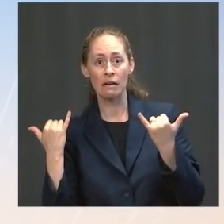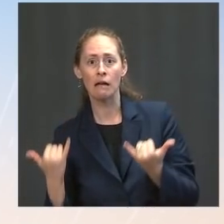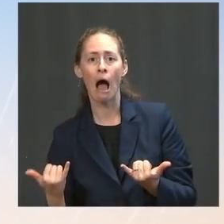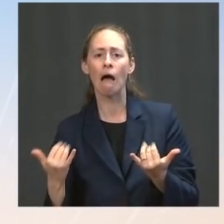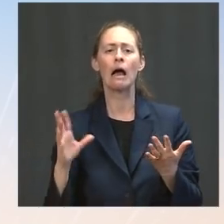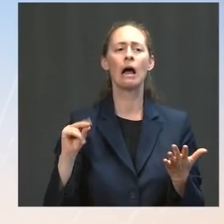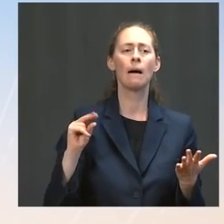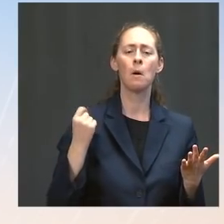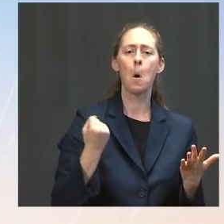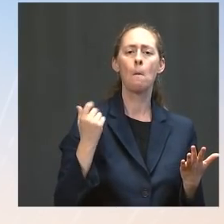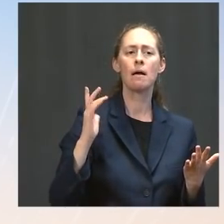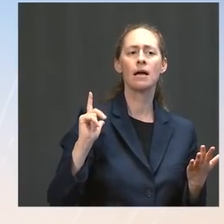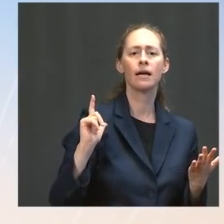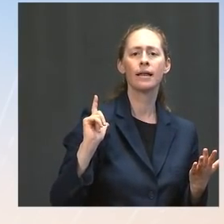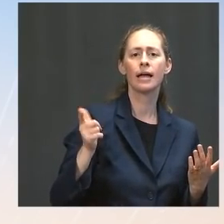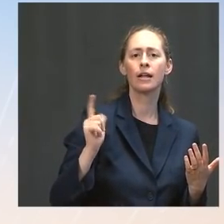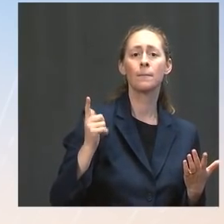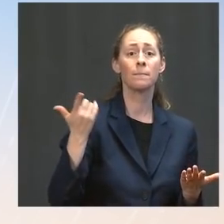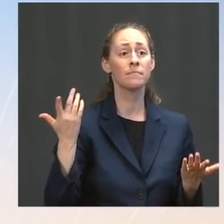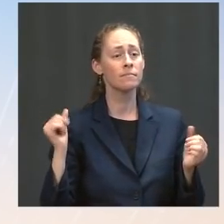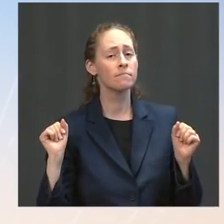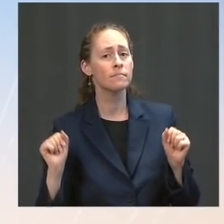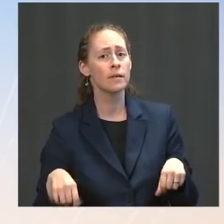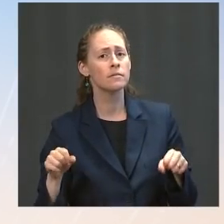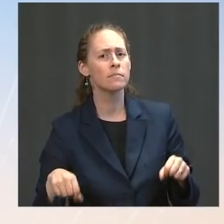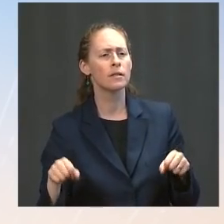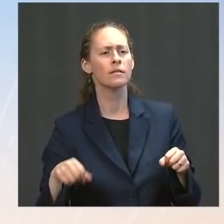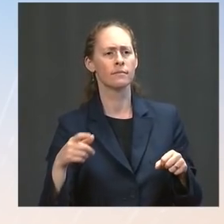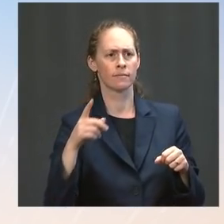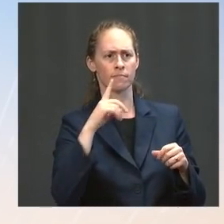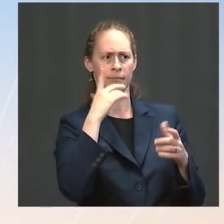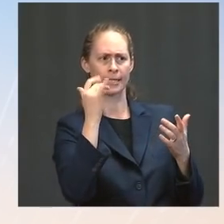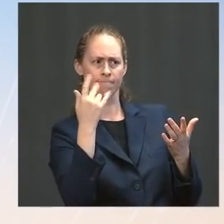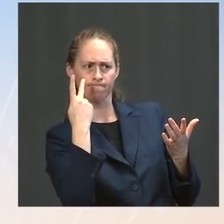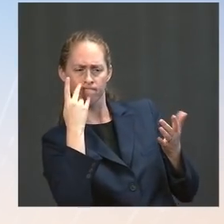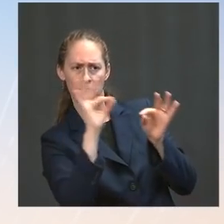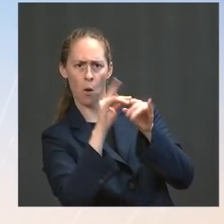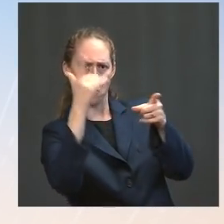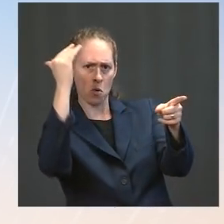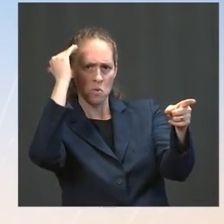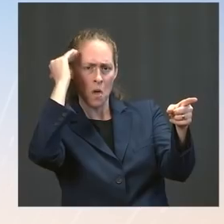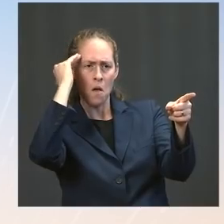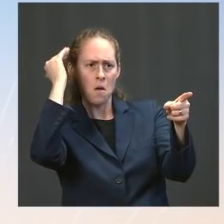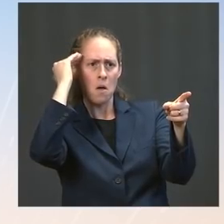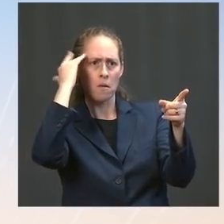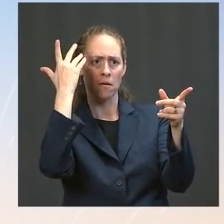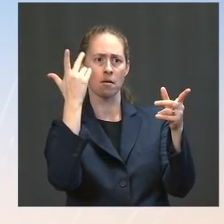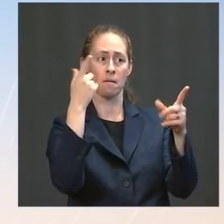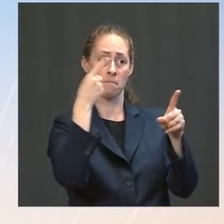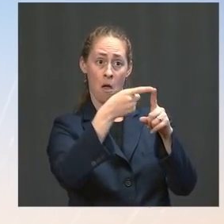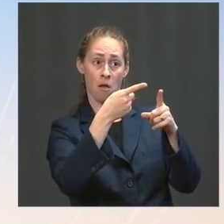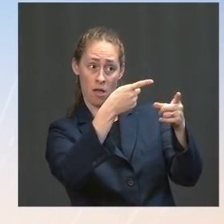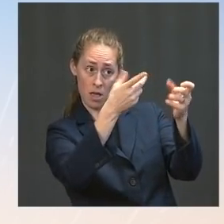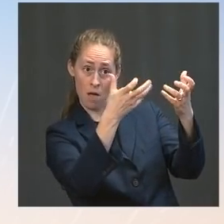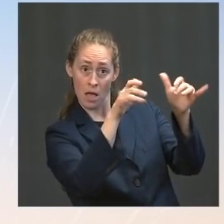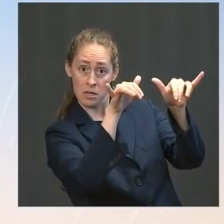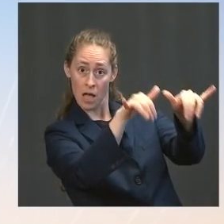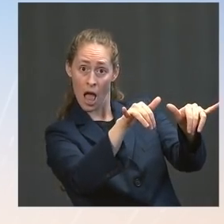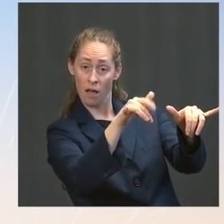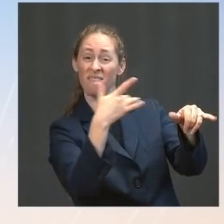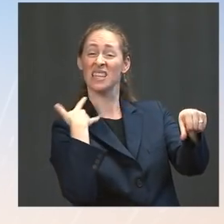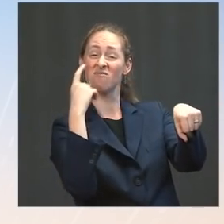done for policy reasons, in part by the prior administration. It wasn't a program they necessarily supported, and also because of